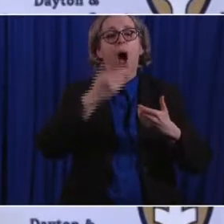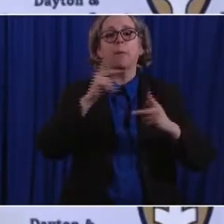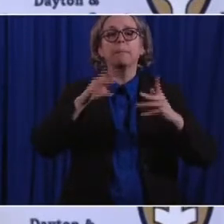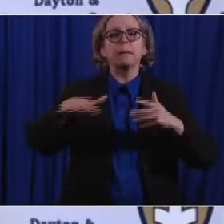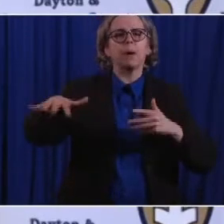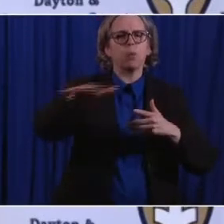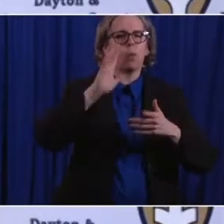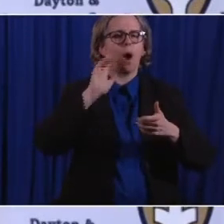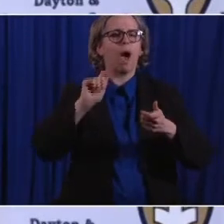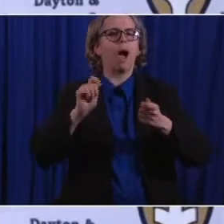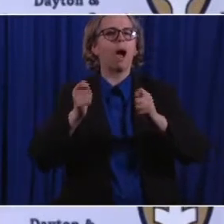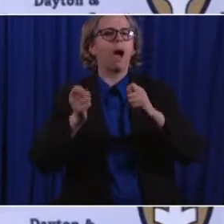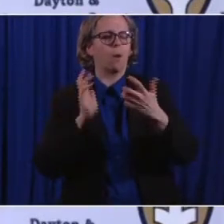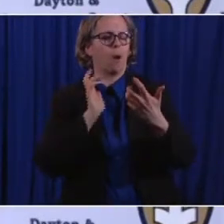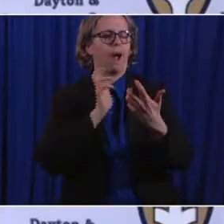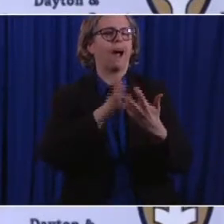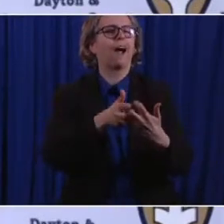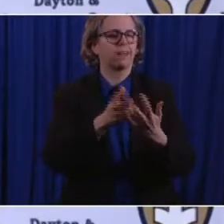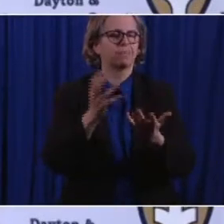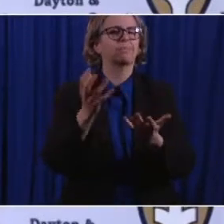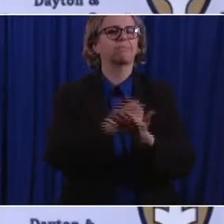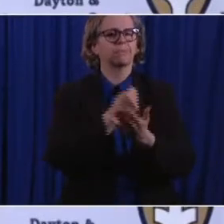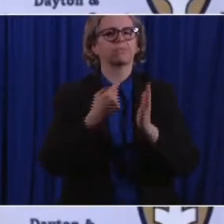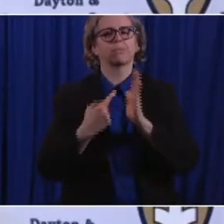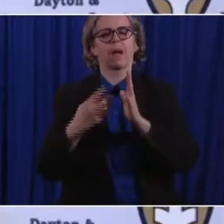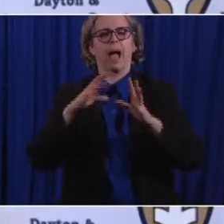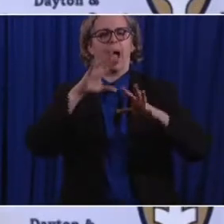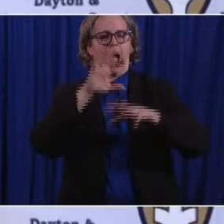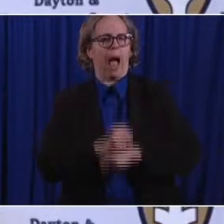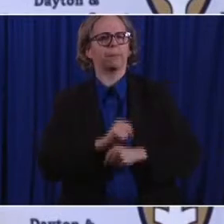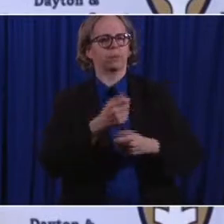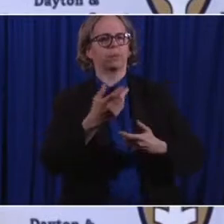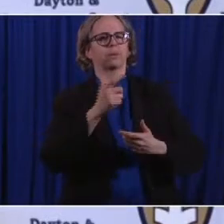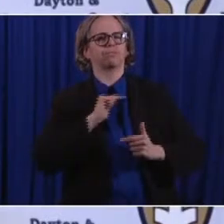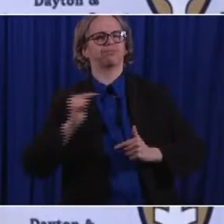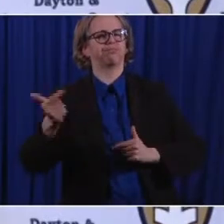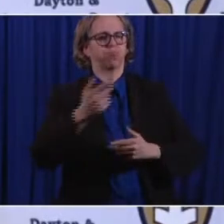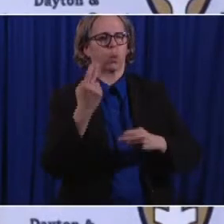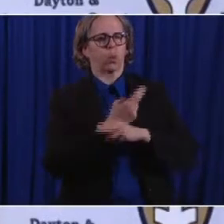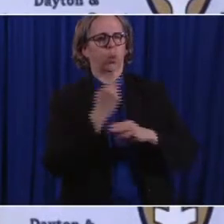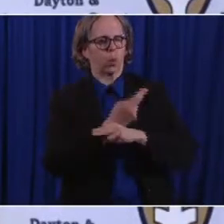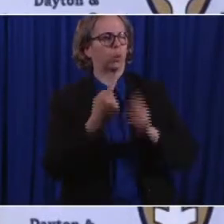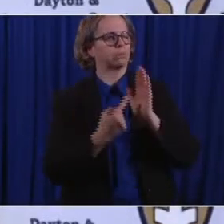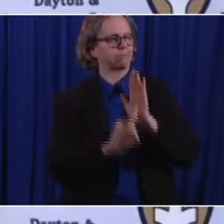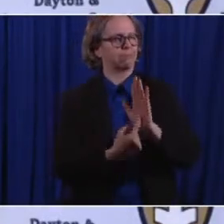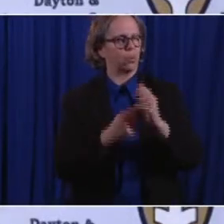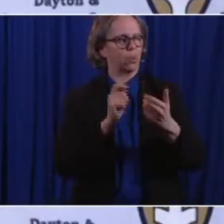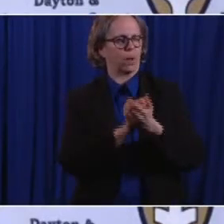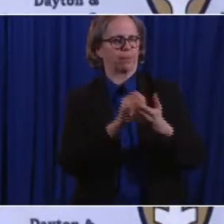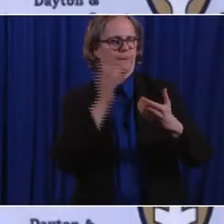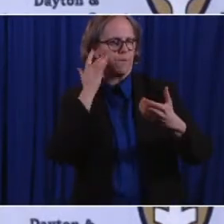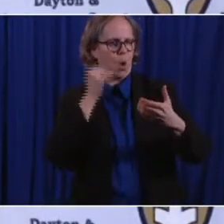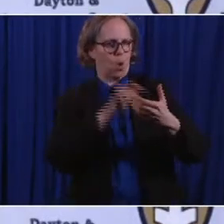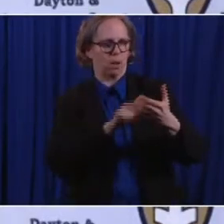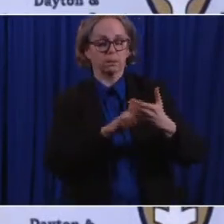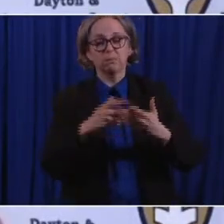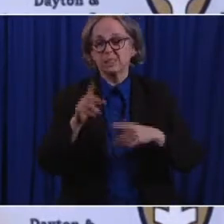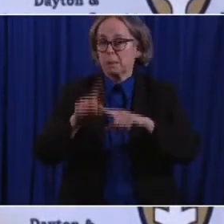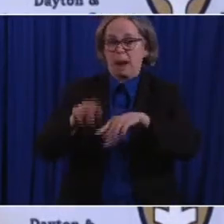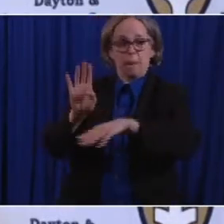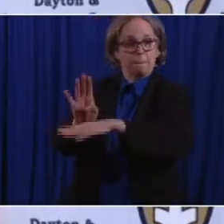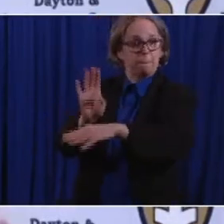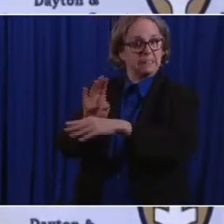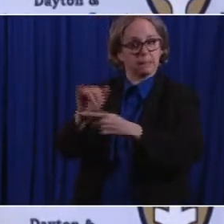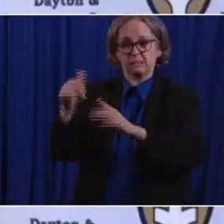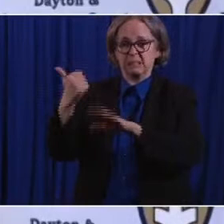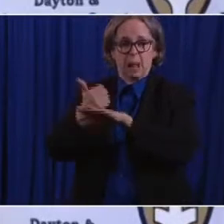will come up with that and say only people who have been vaccinated can do thus and so, or a cruise ship